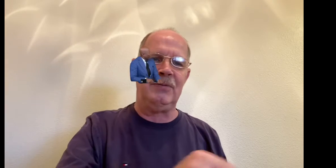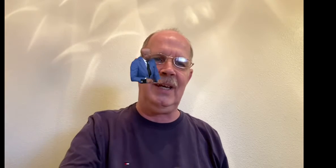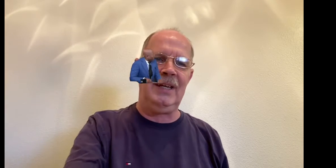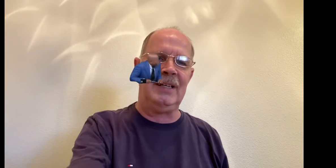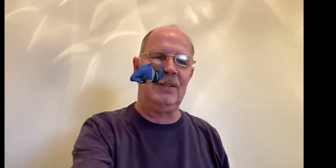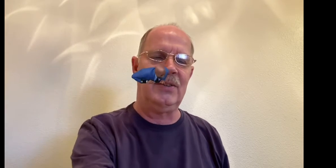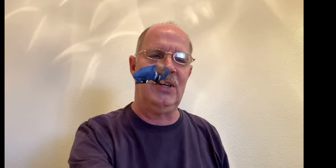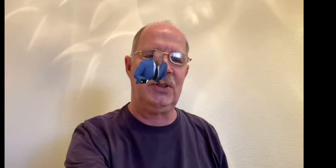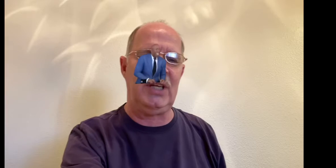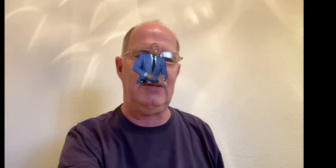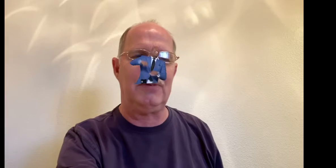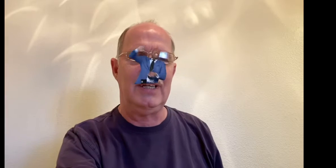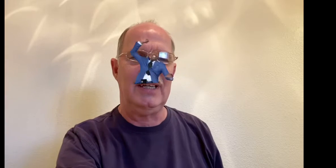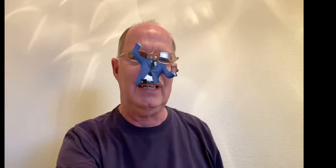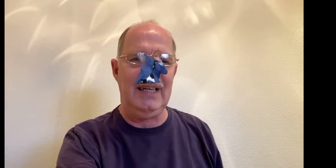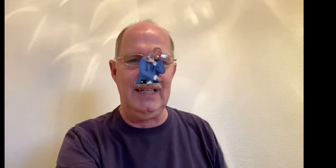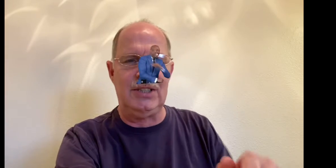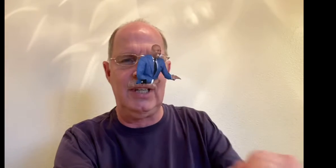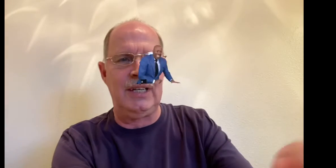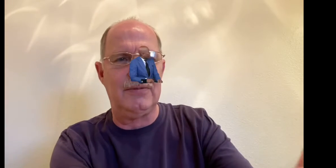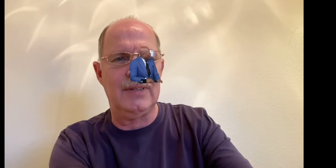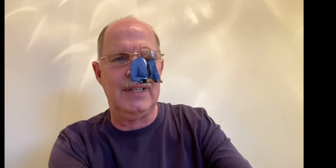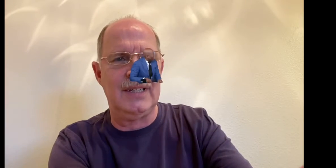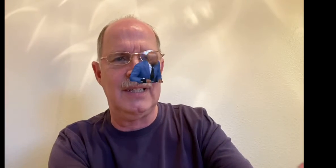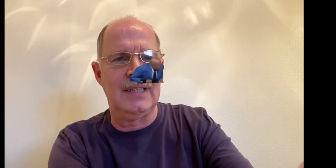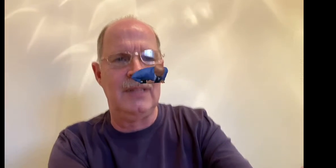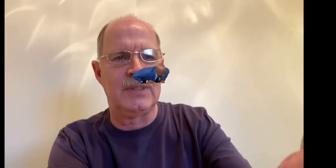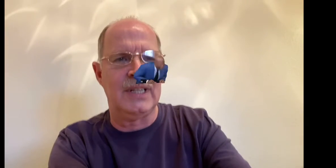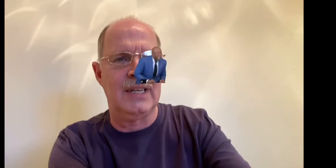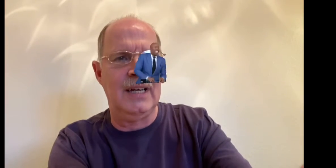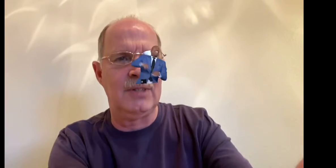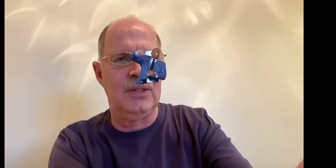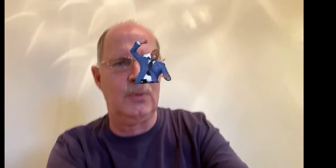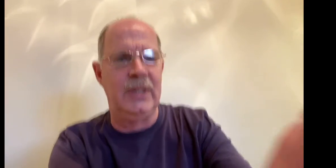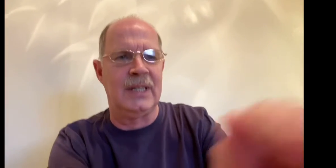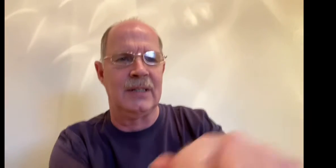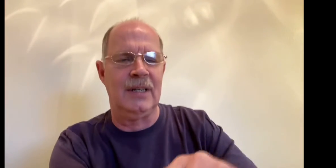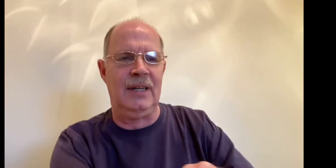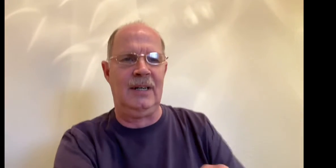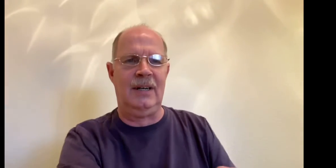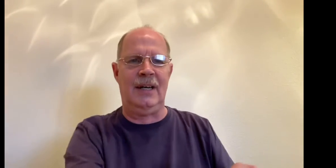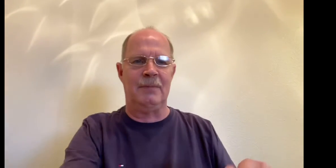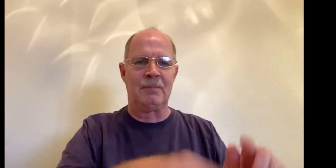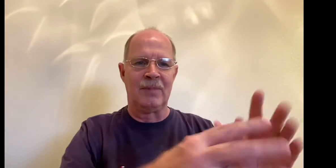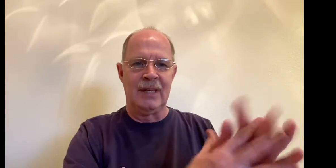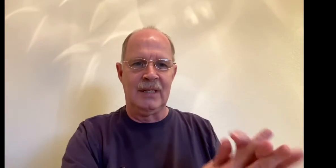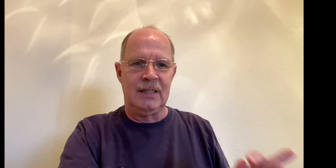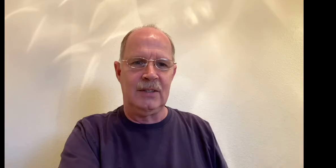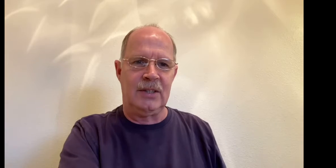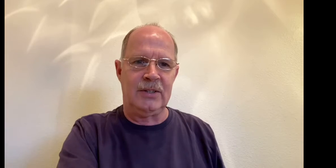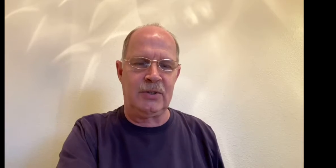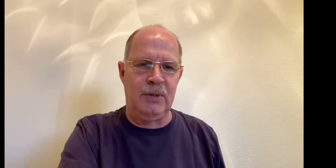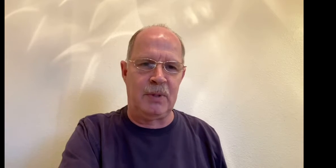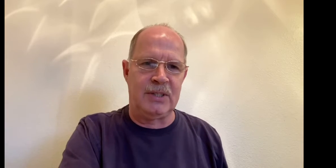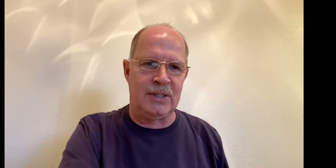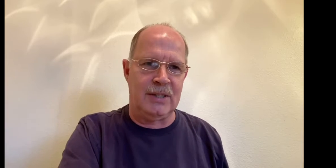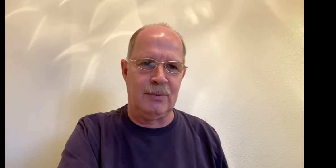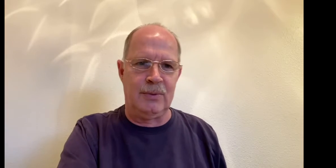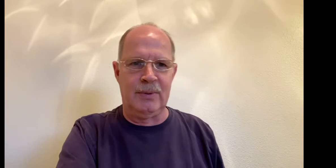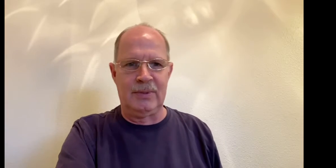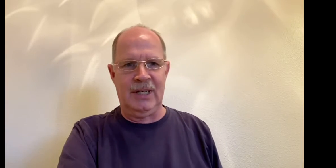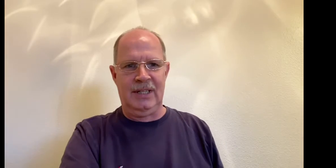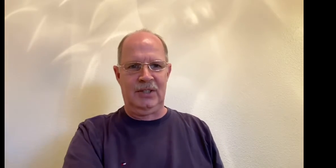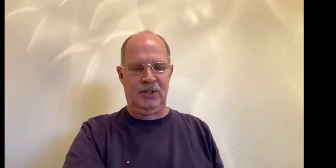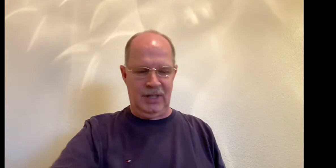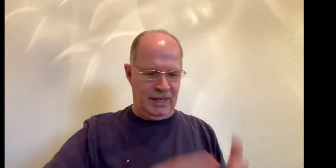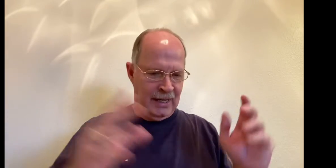chief. Yeah, the thief in chief. Yeah, he loves that. Have a good weekend. All right. You saw us triplets, I think. When